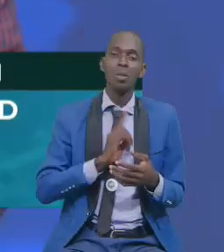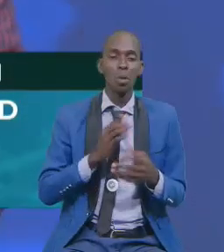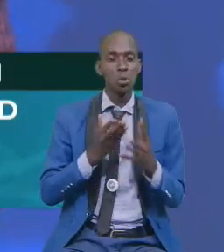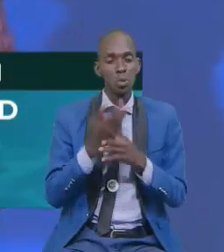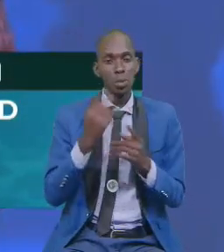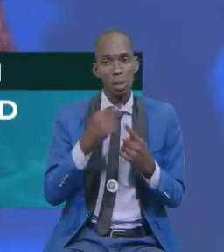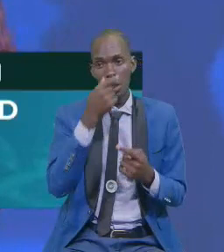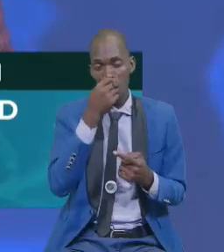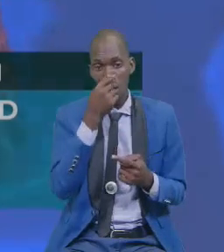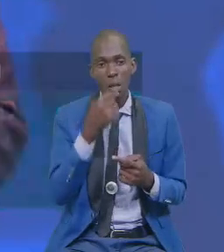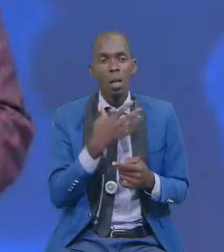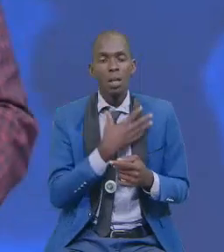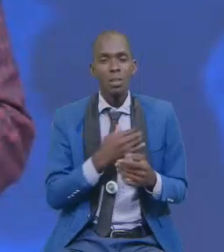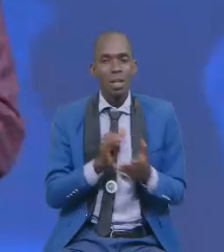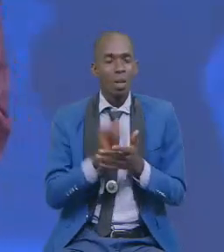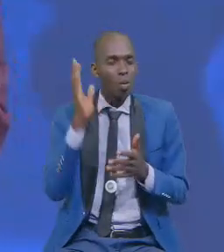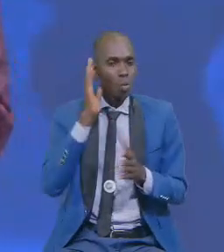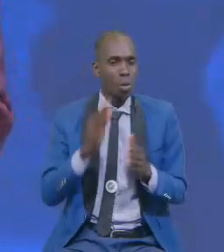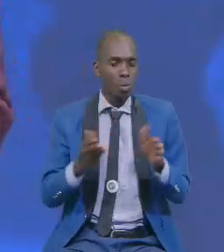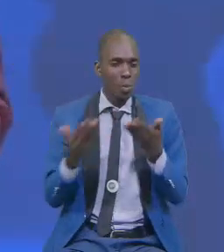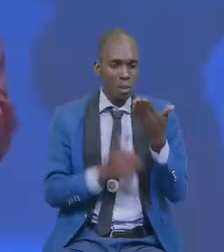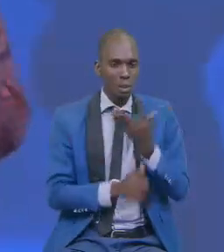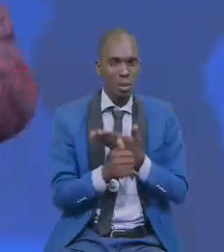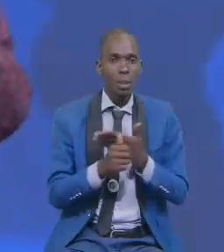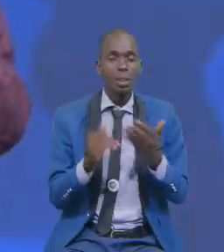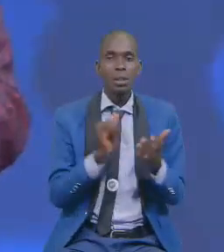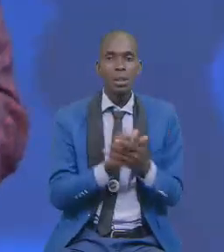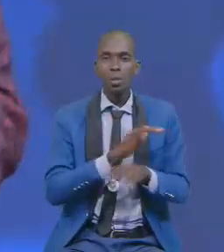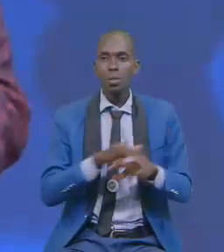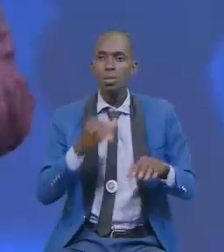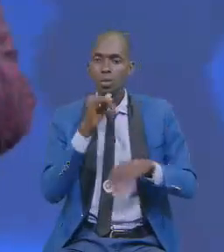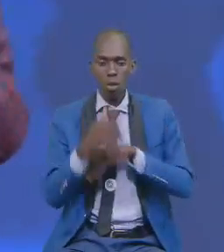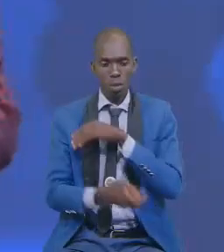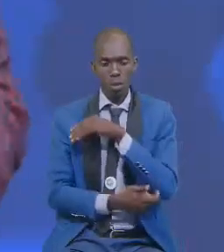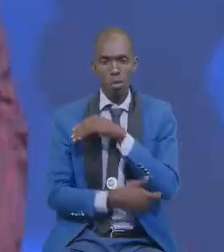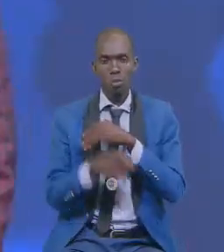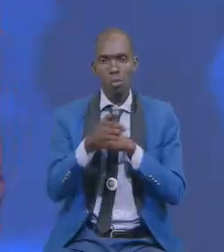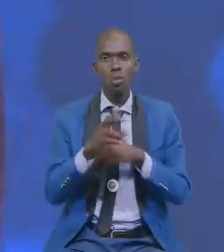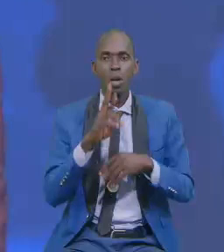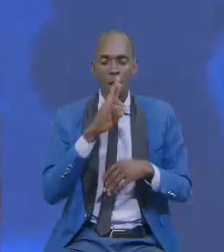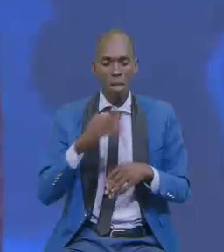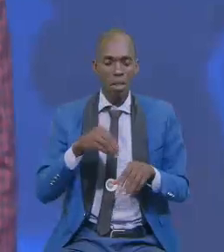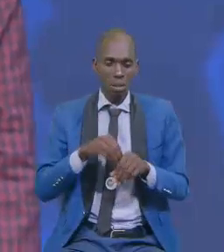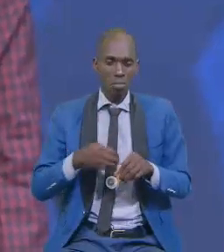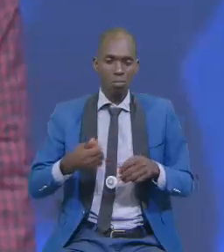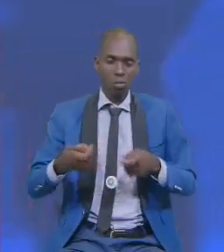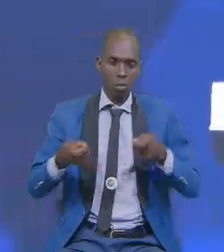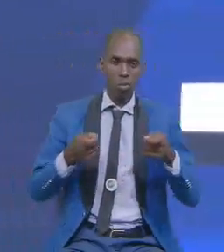will endanger his life, that doesn't tempt you. You are temperate, you are controlled.